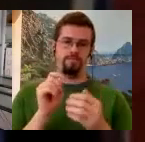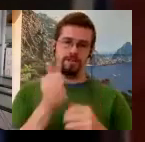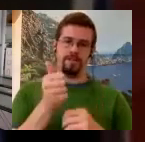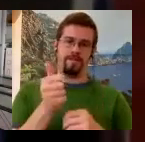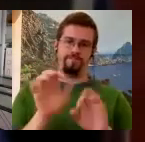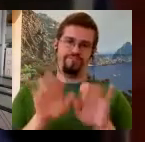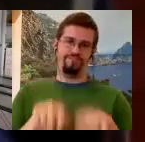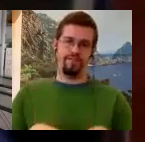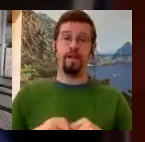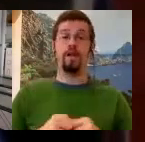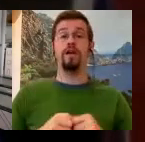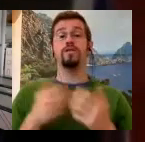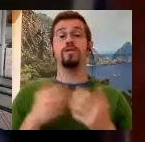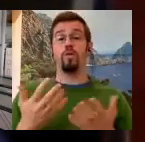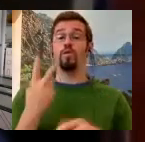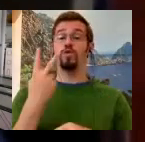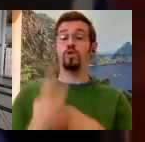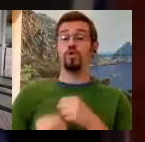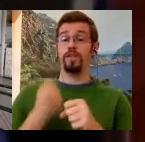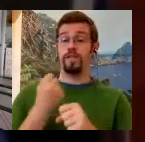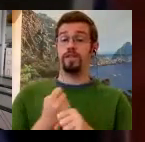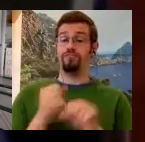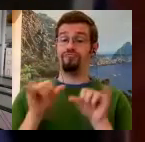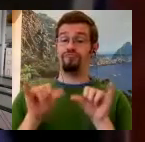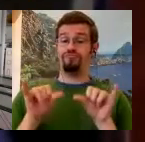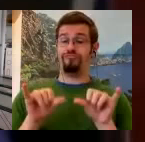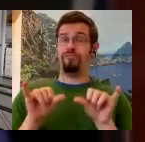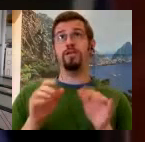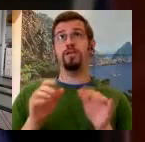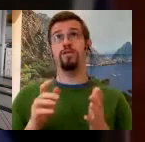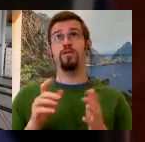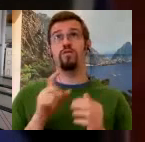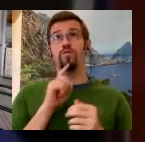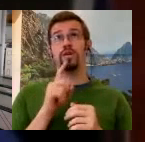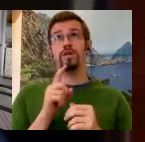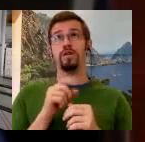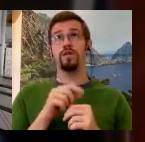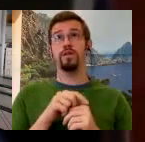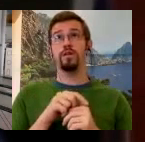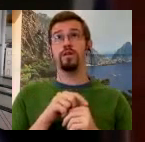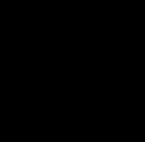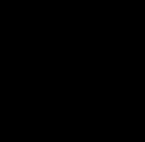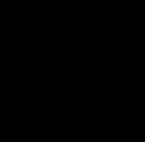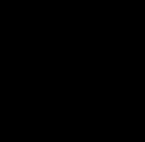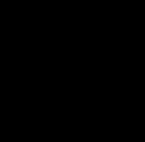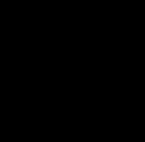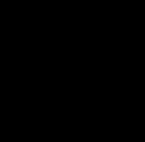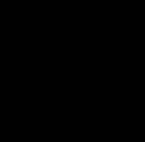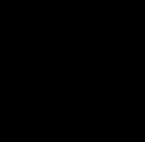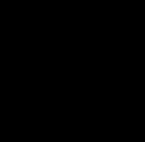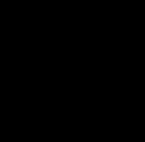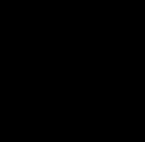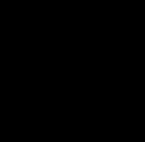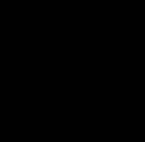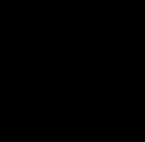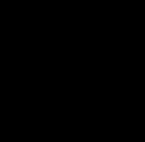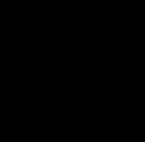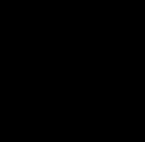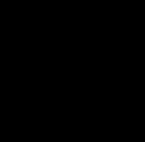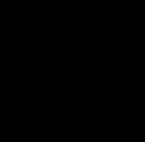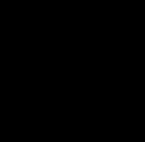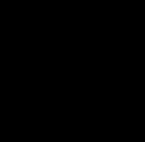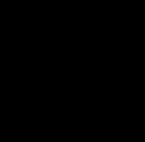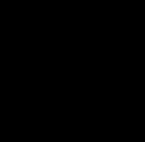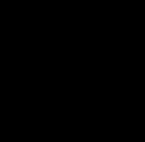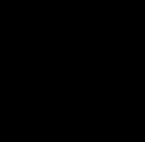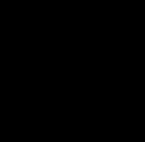of stability. Actually, since January 12th of 2012. That was the last time that we went around that loop of